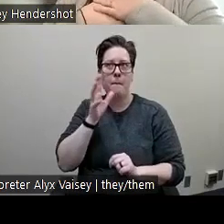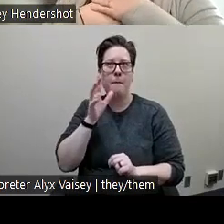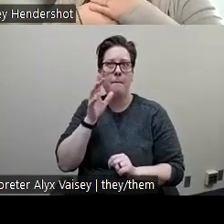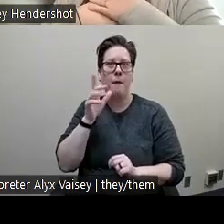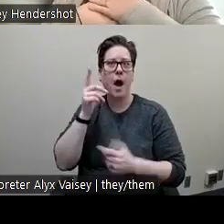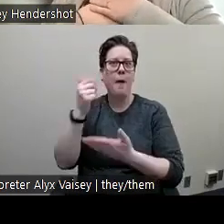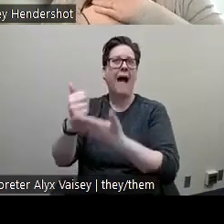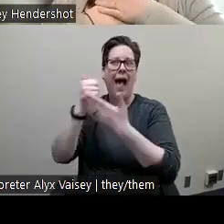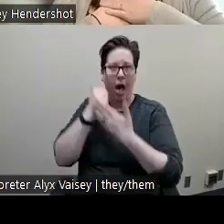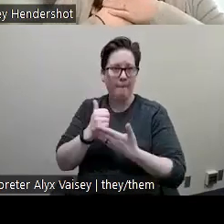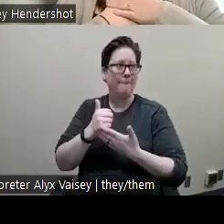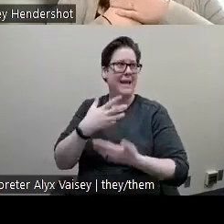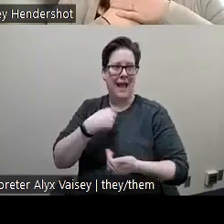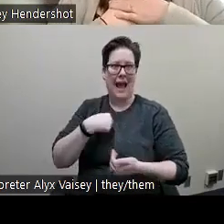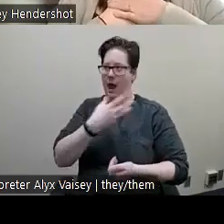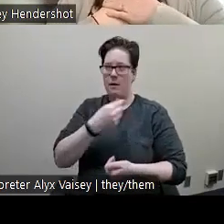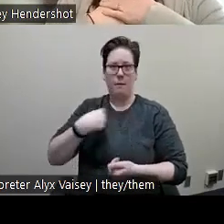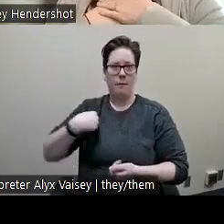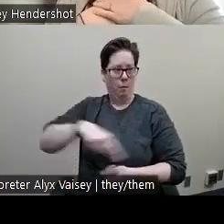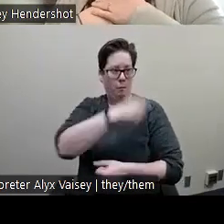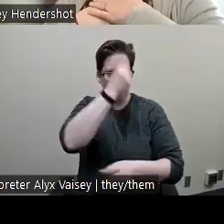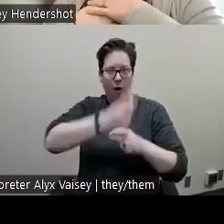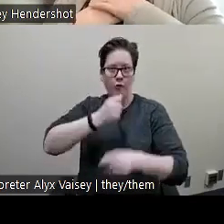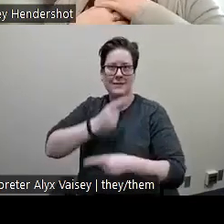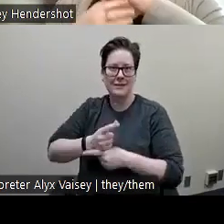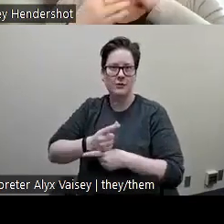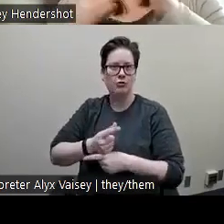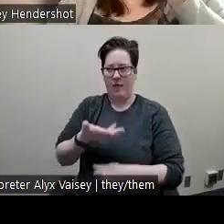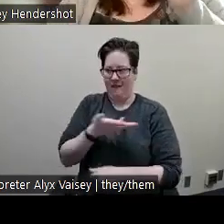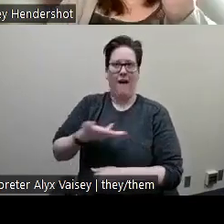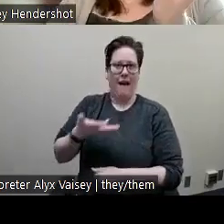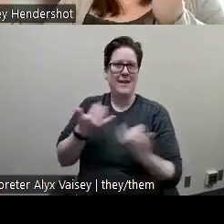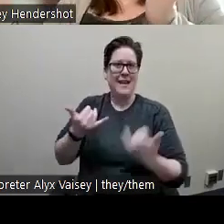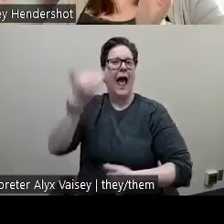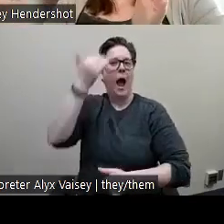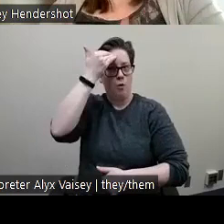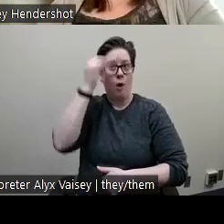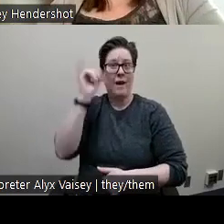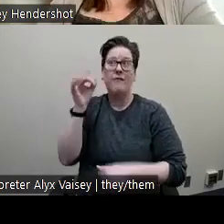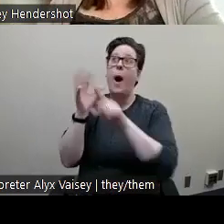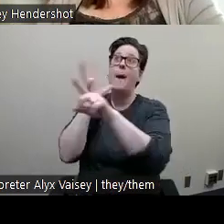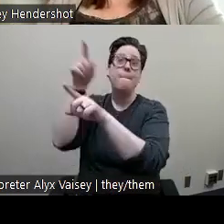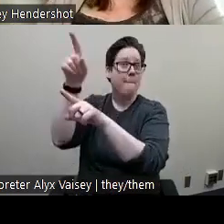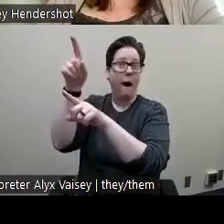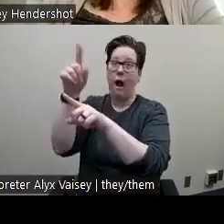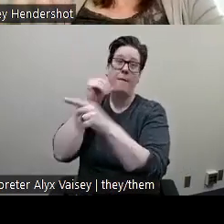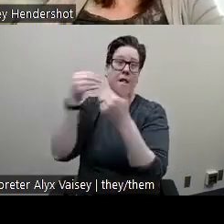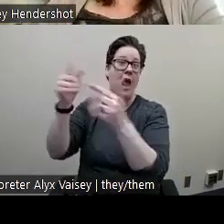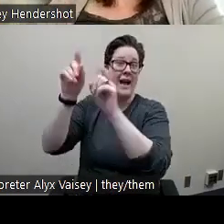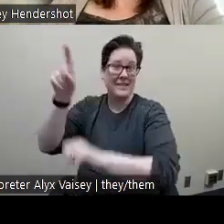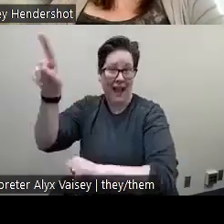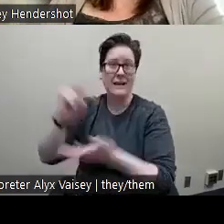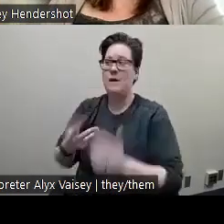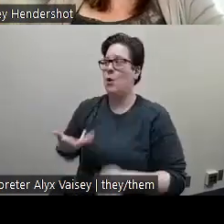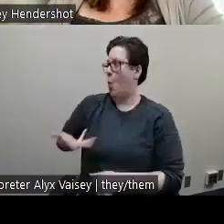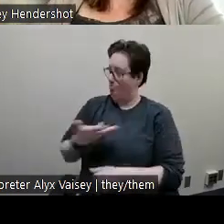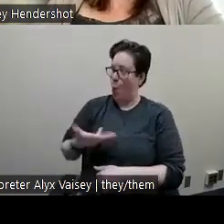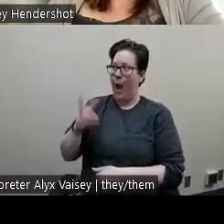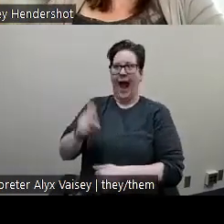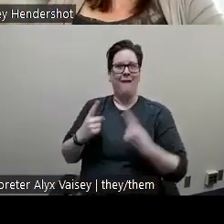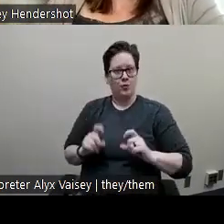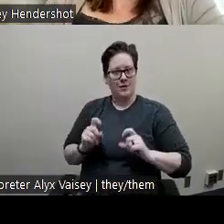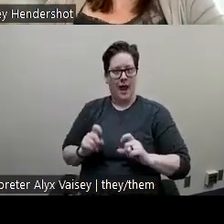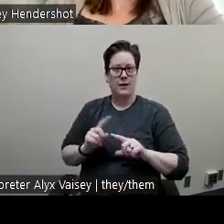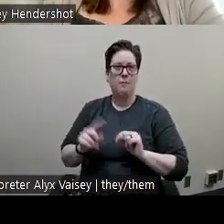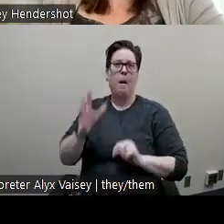of my siblings. So I'm one of 5. If my mom had refused testing, all 5 of us would have had to have it. So my mom informs us that we can't